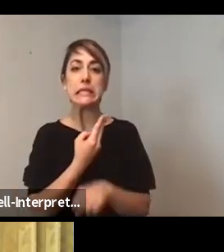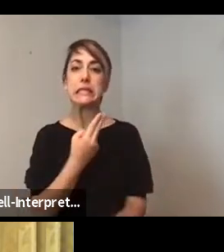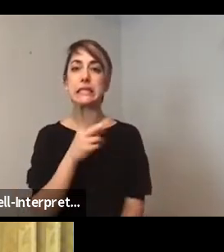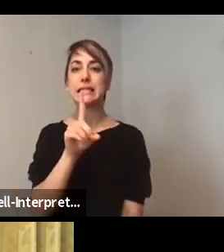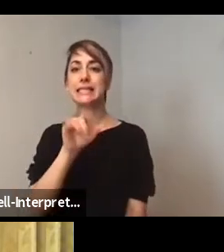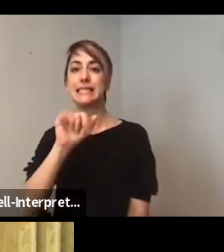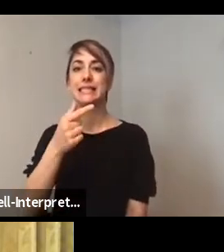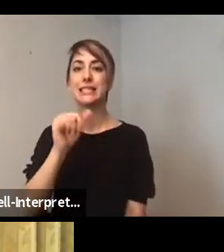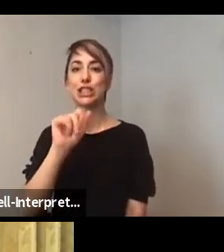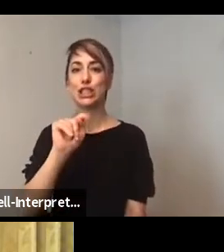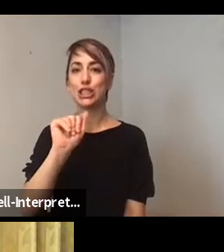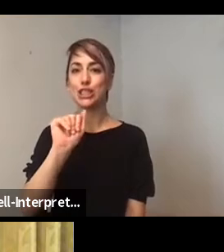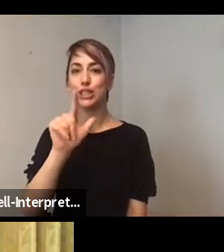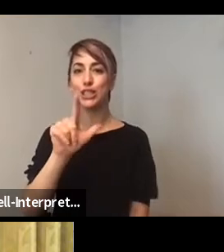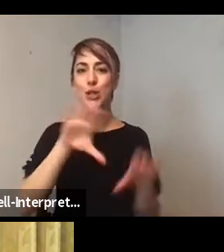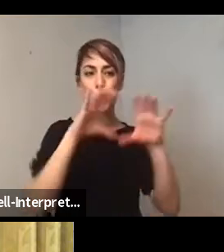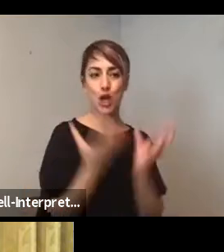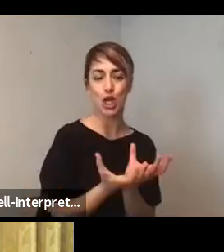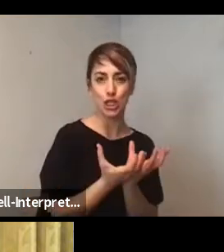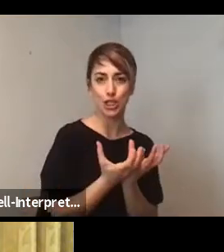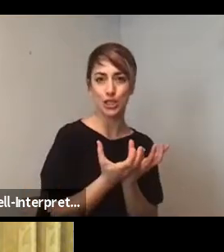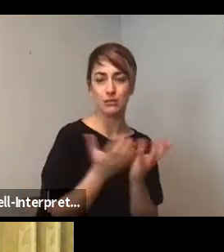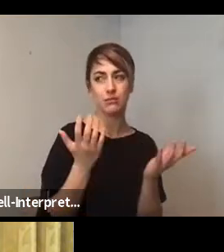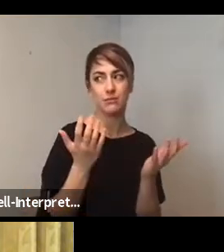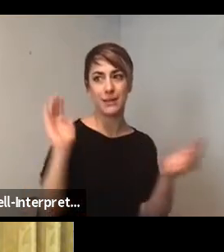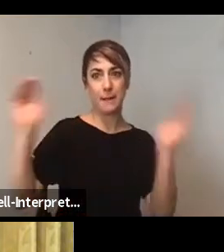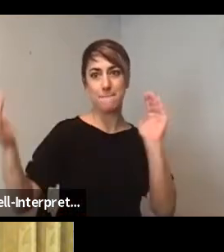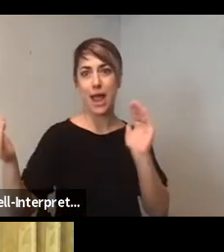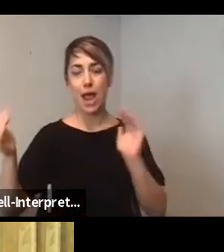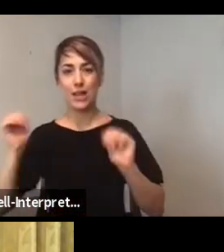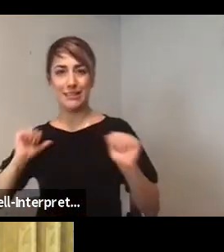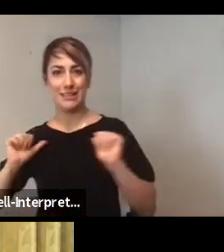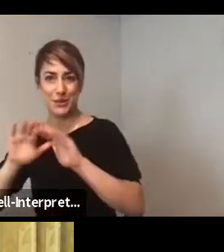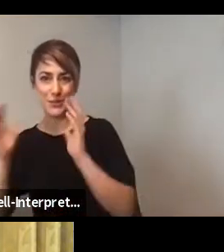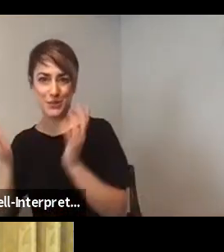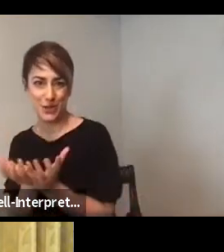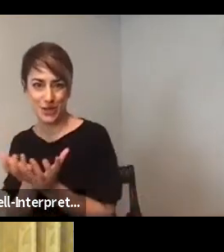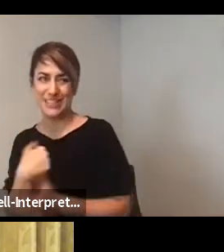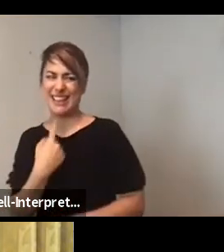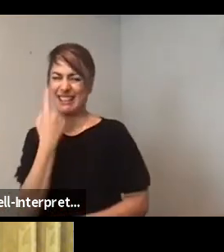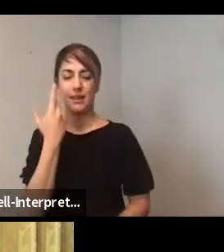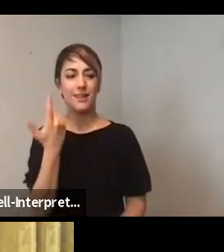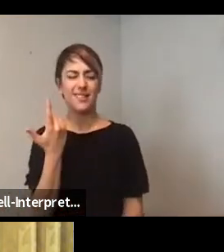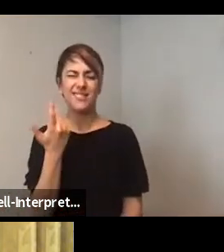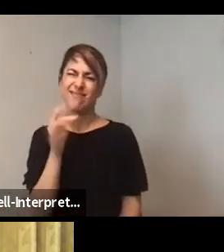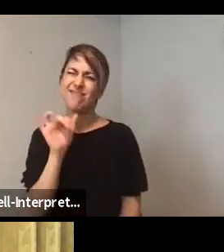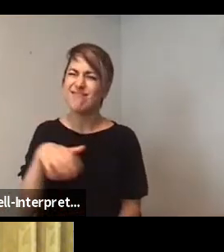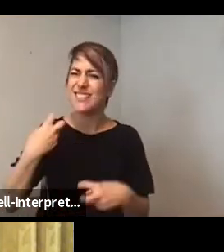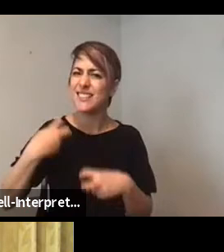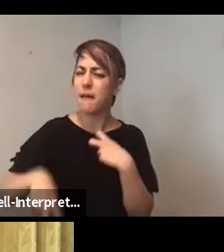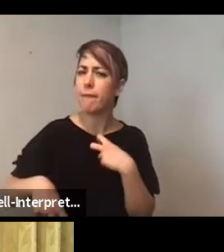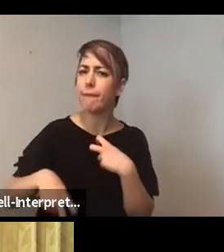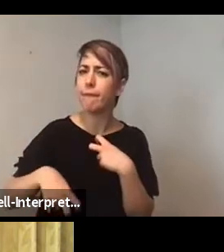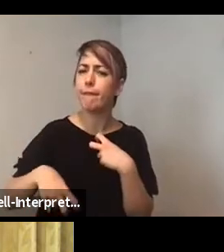theater world, so it's a bit difficult, I think, for all of us. But there is a lot